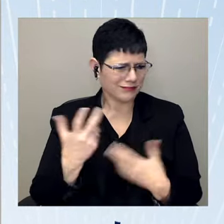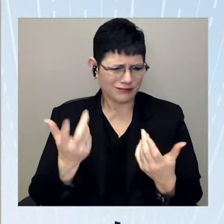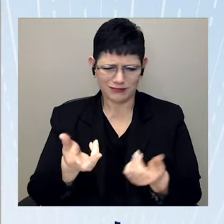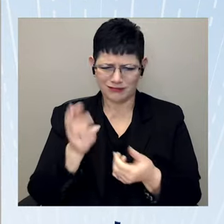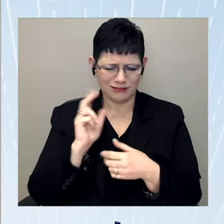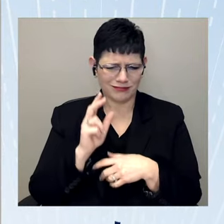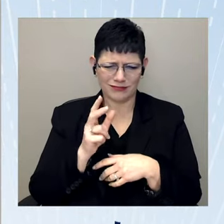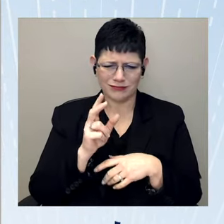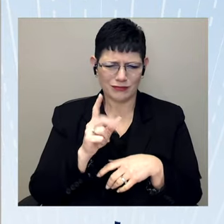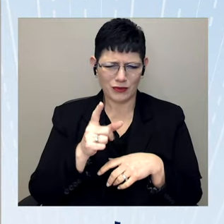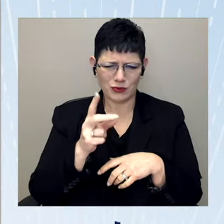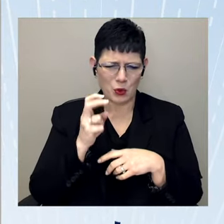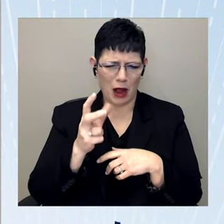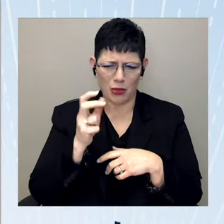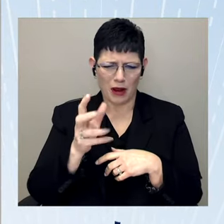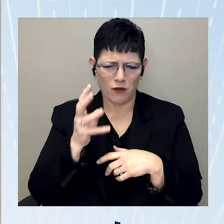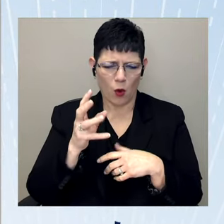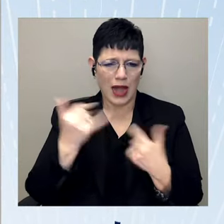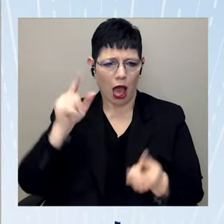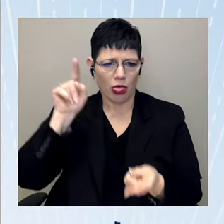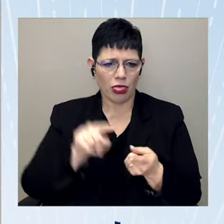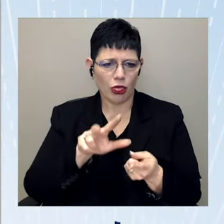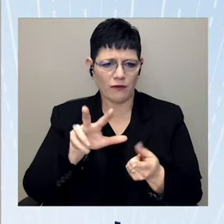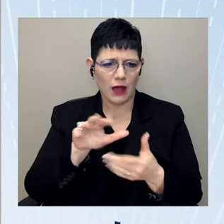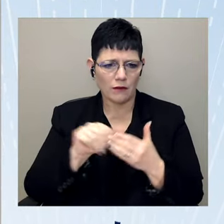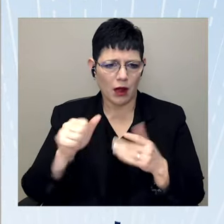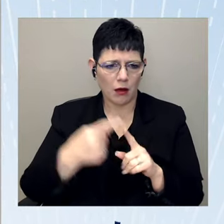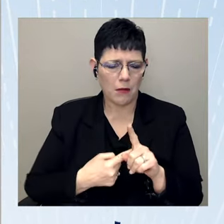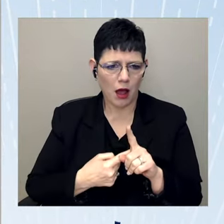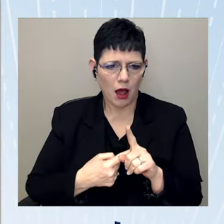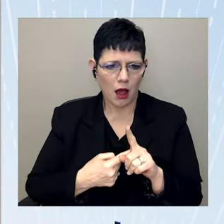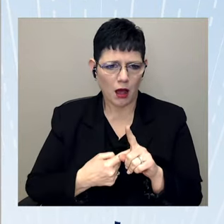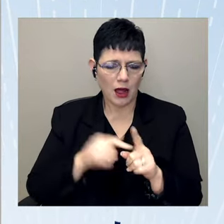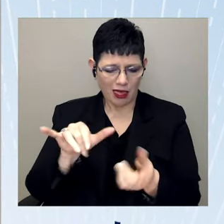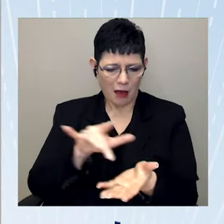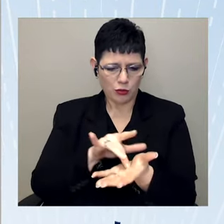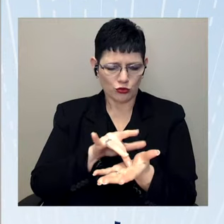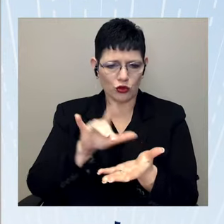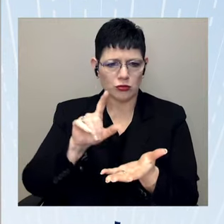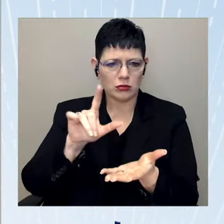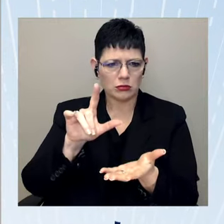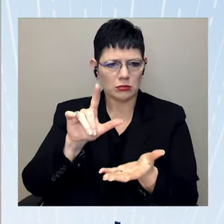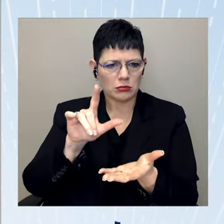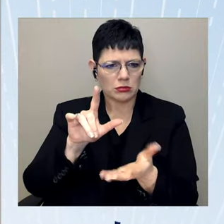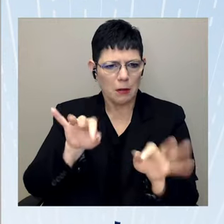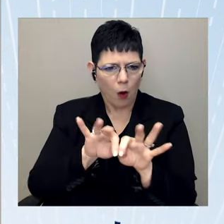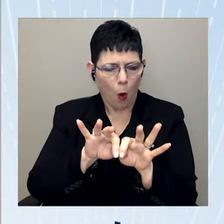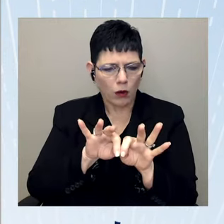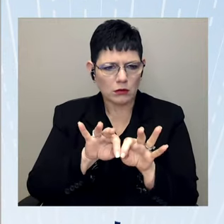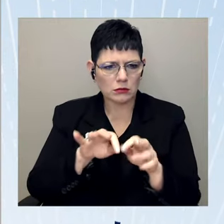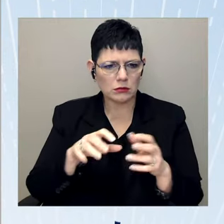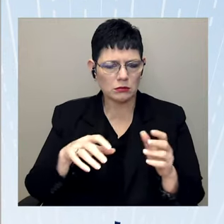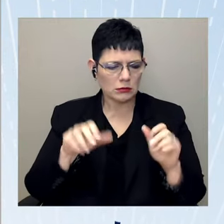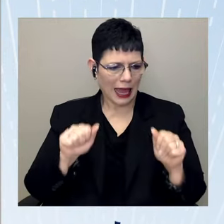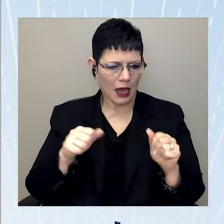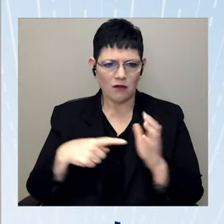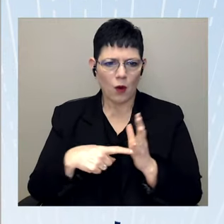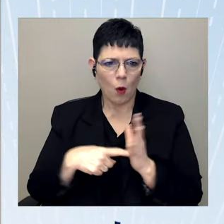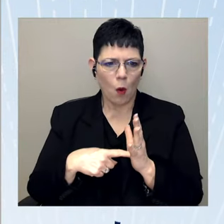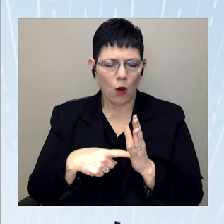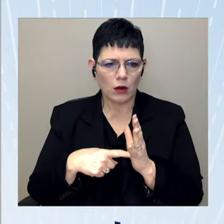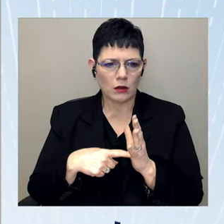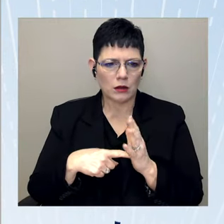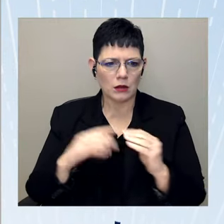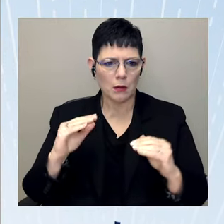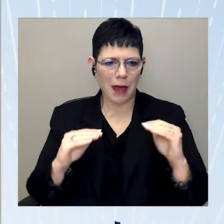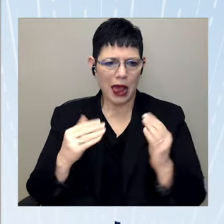is lowering your costs for drugs. And that's important because if you want to be cared for, sometimes you need your medications. And if you can't afford